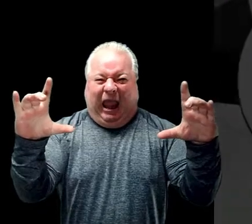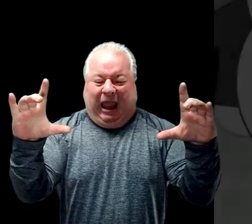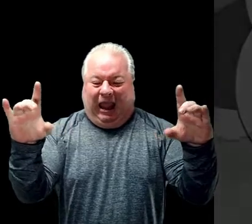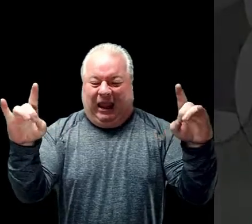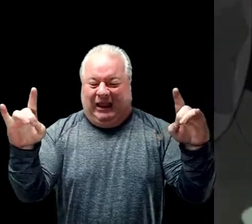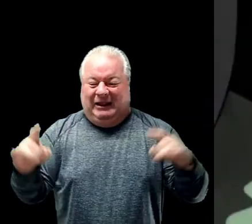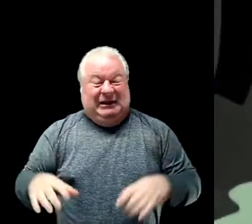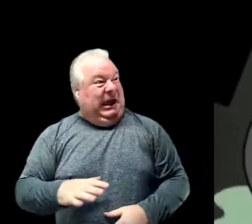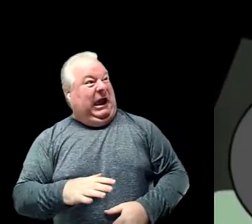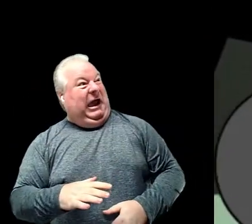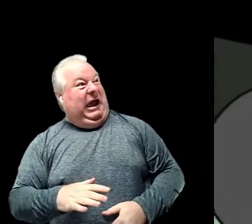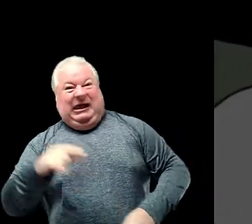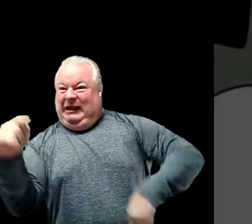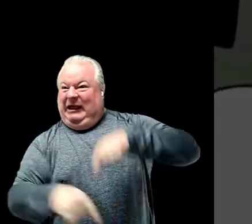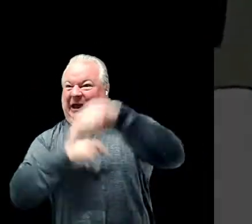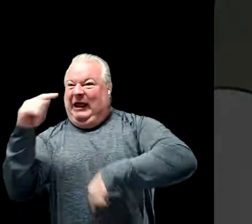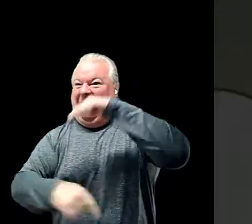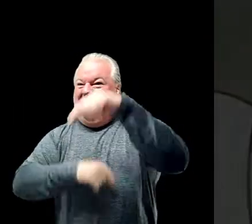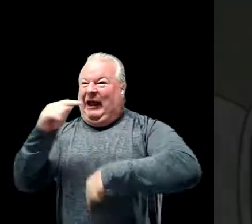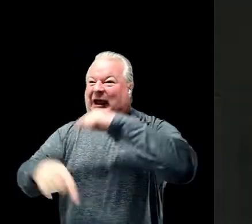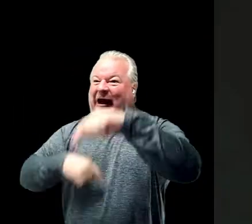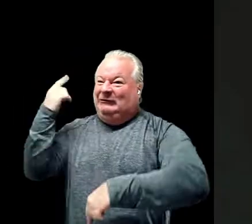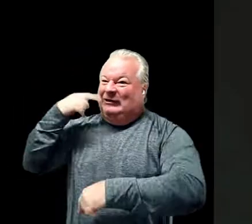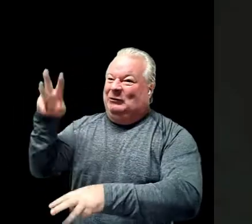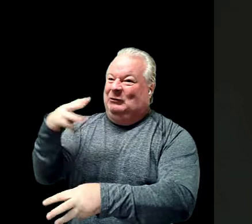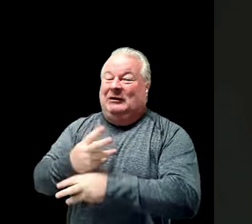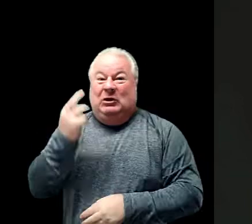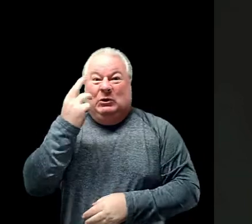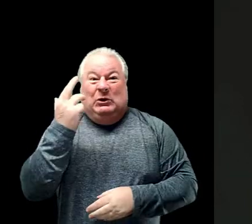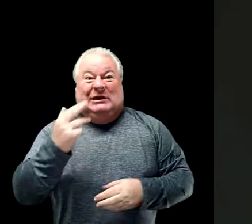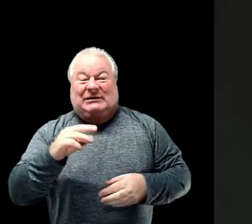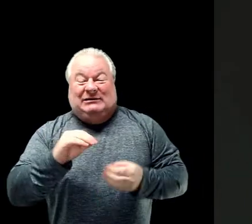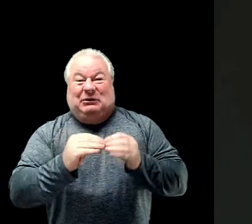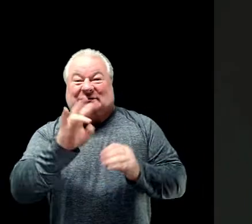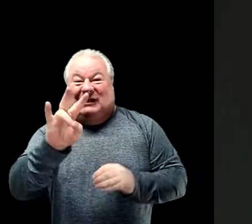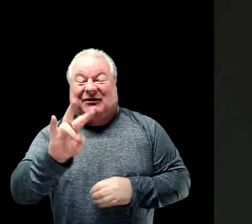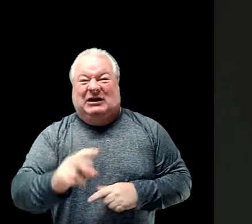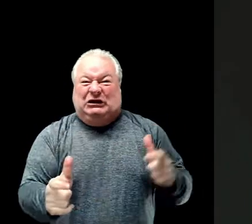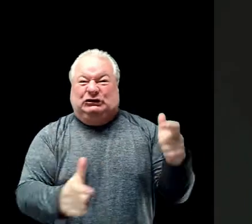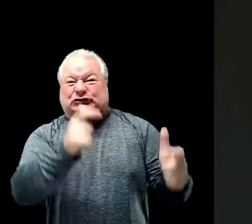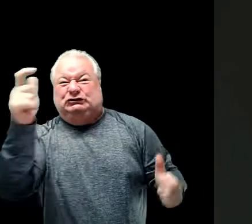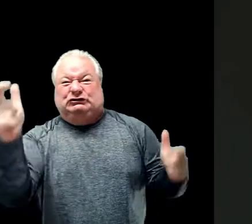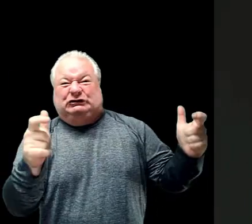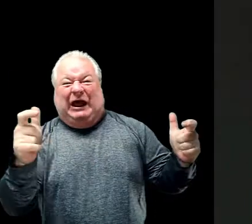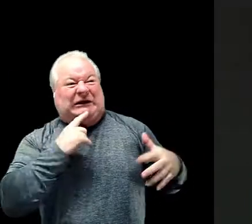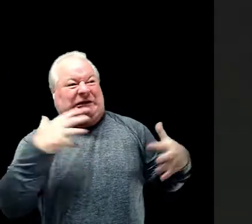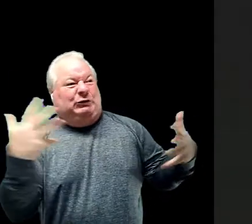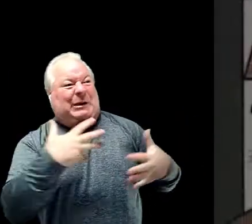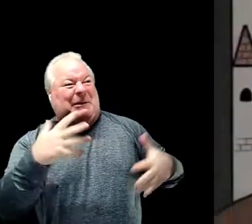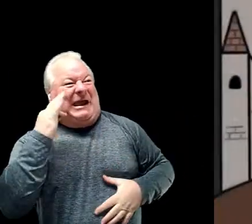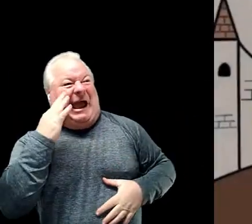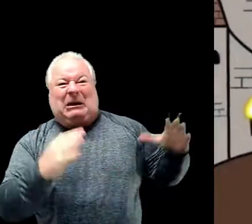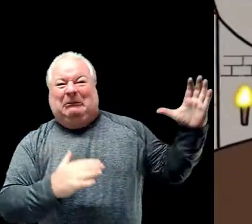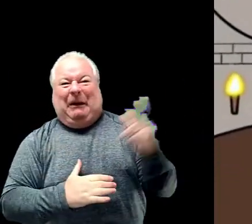Oh, what a world! What a world! Reason number seven, giant creepy cat is back.